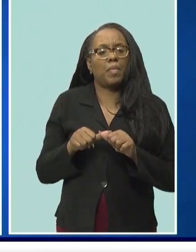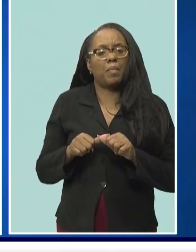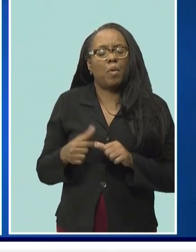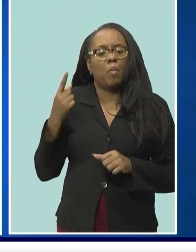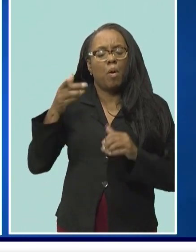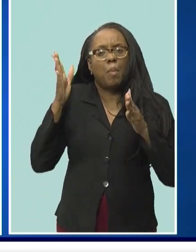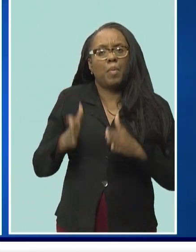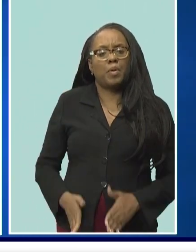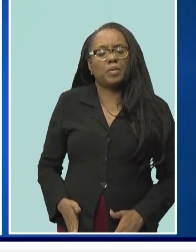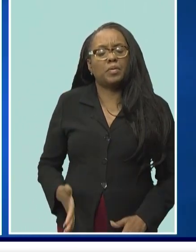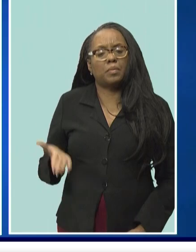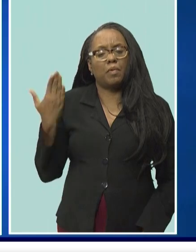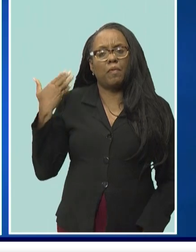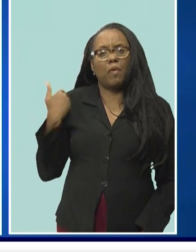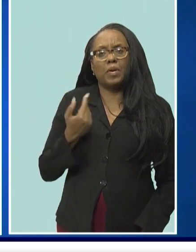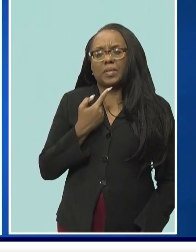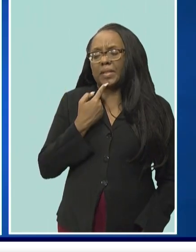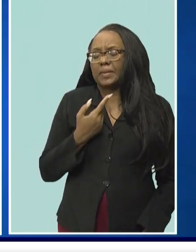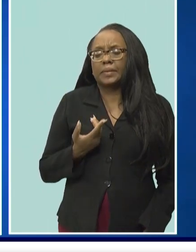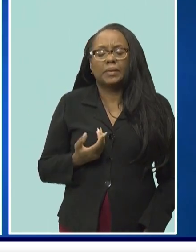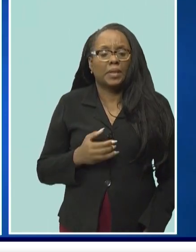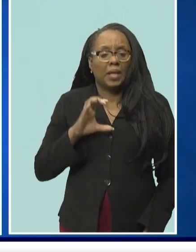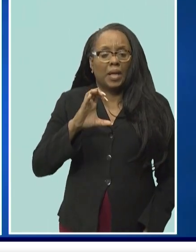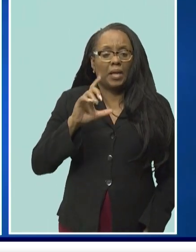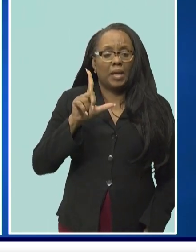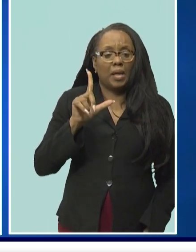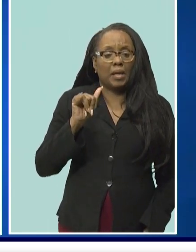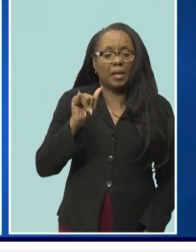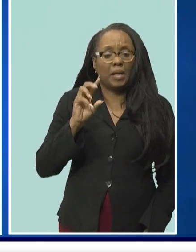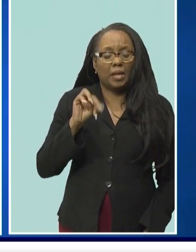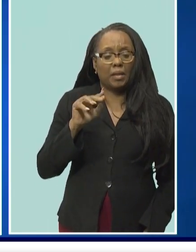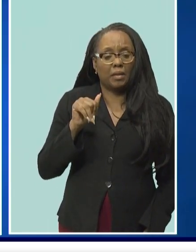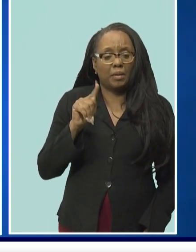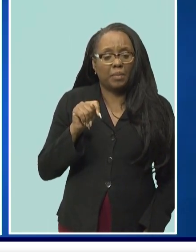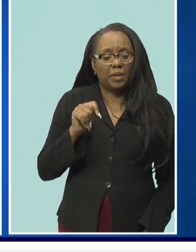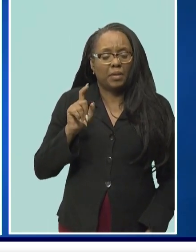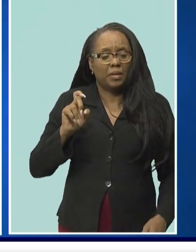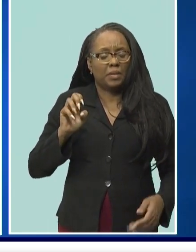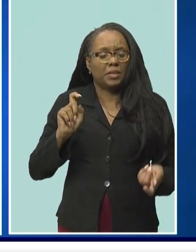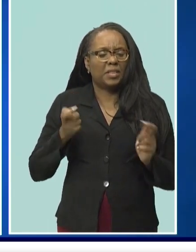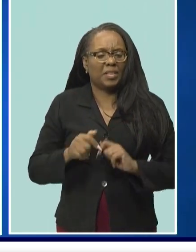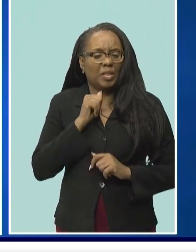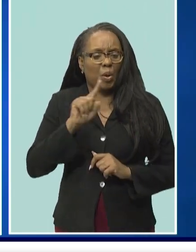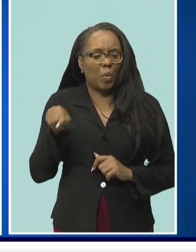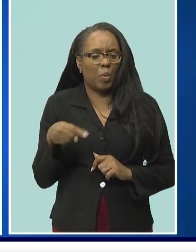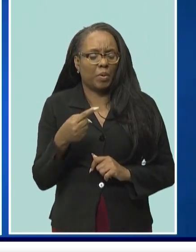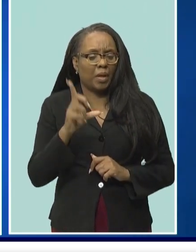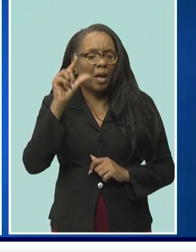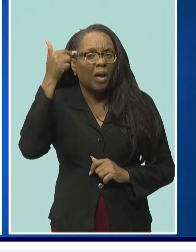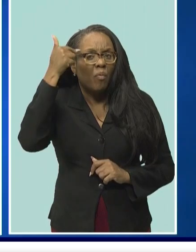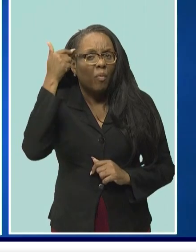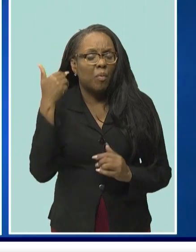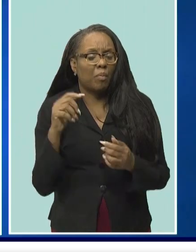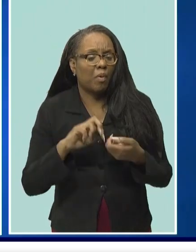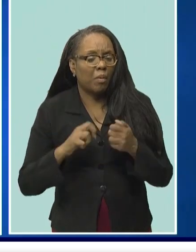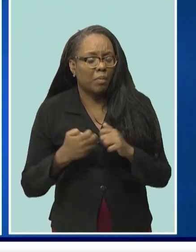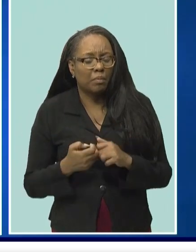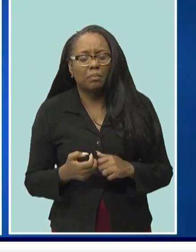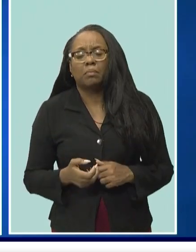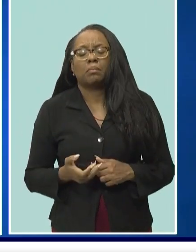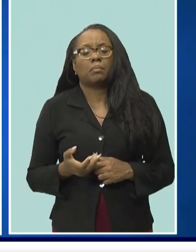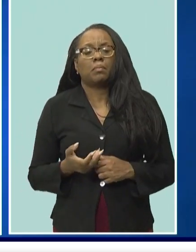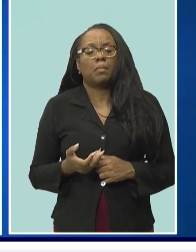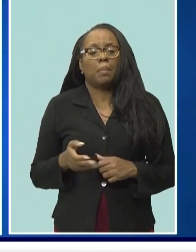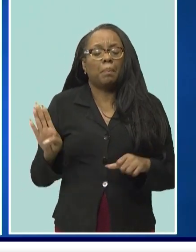that, climate change is not a problem solely for governments. This will take the community. This will take